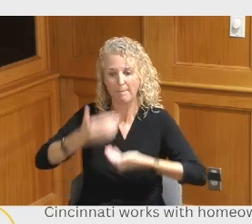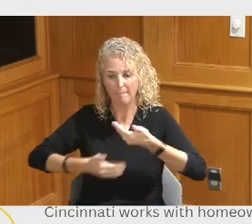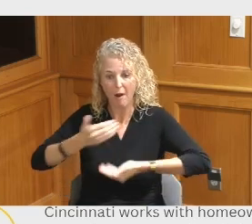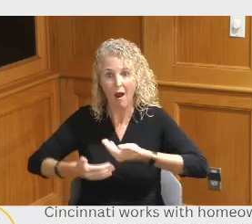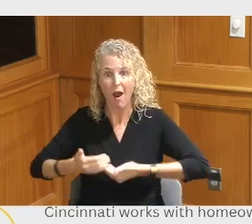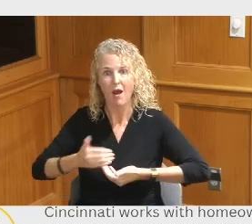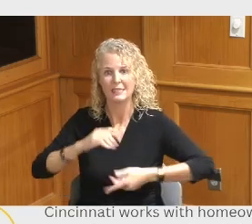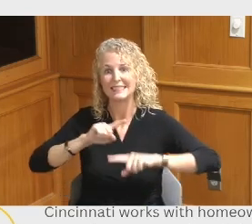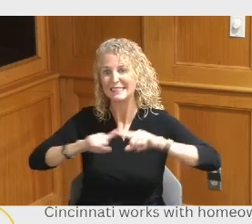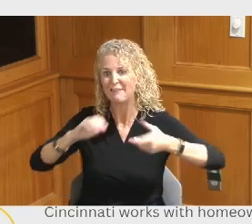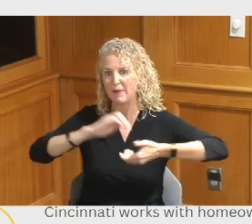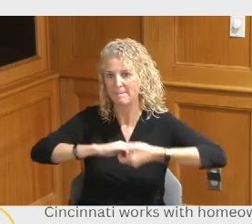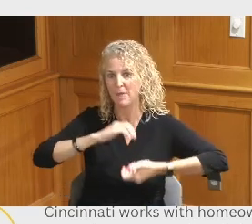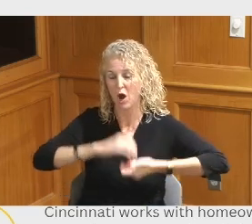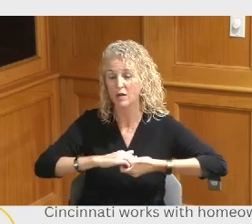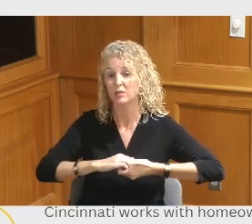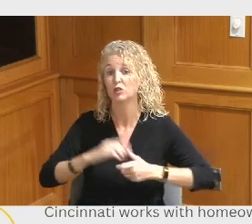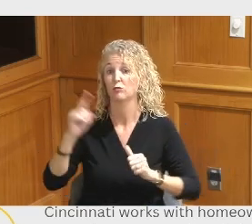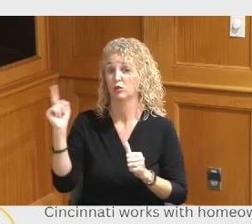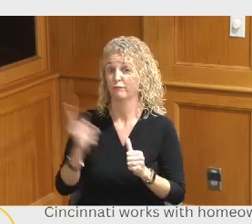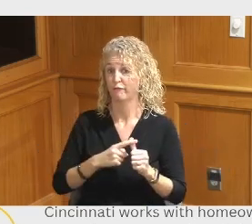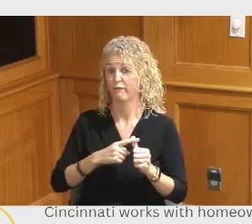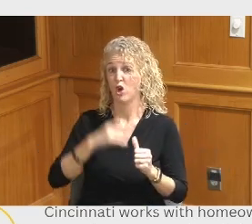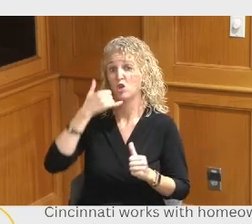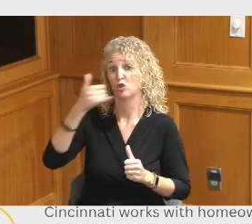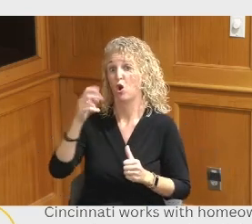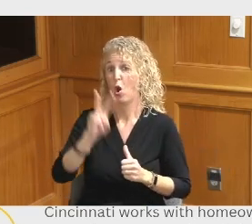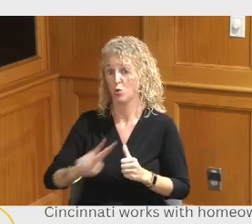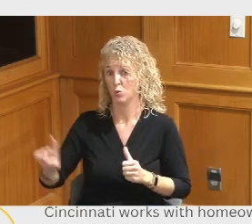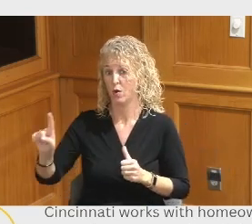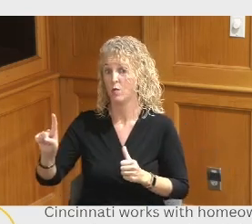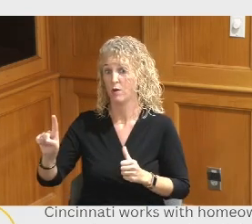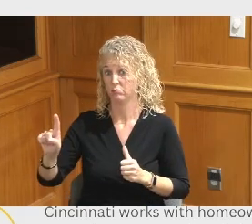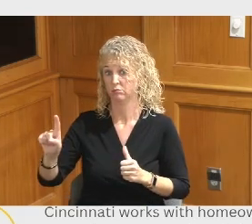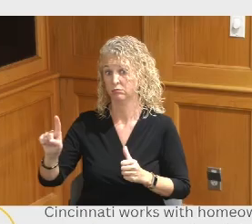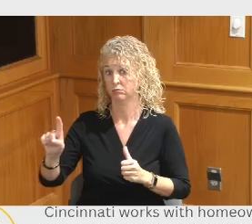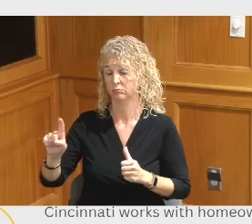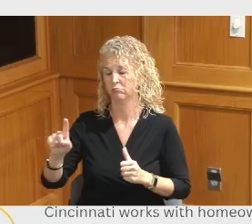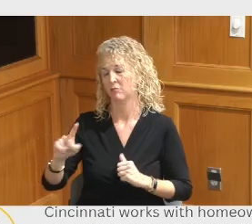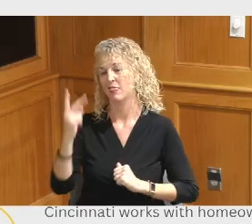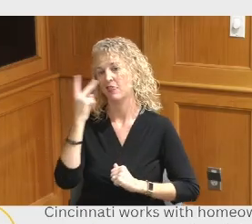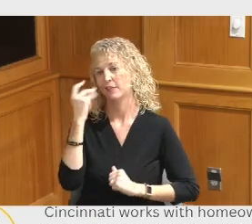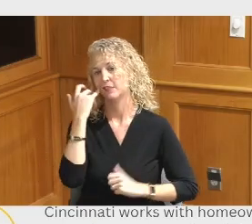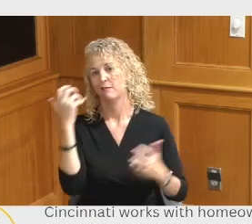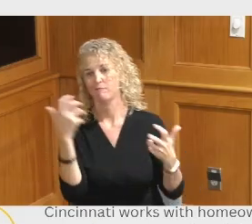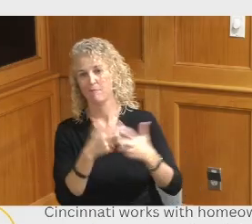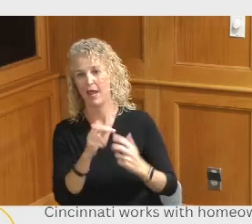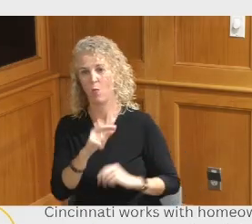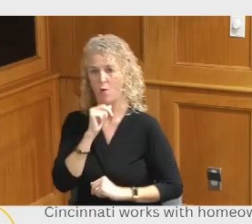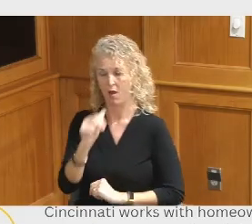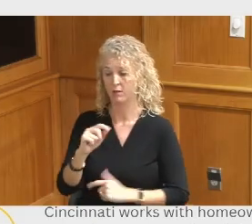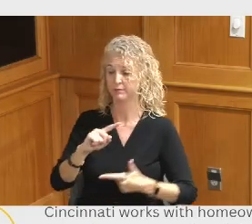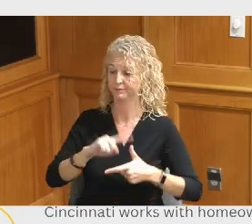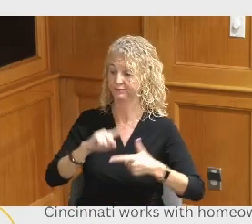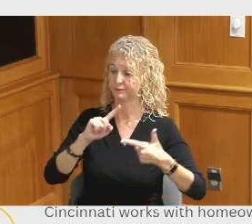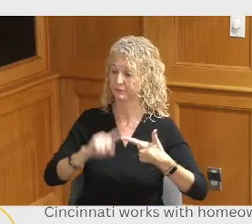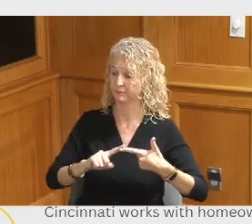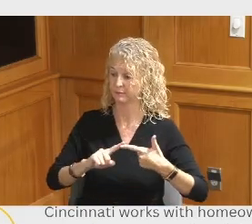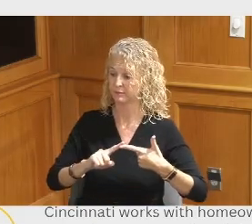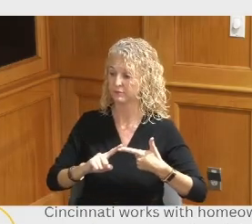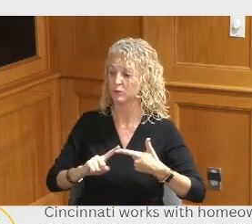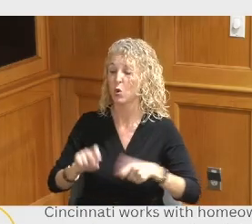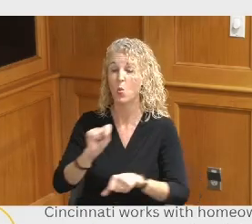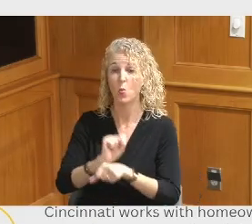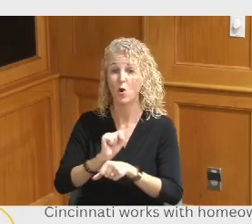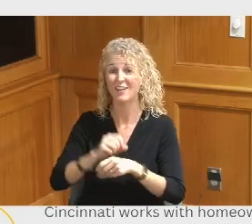homeowners move through the process. But again, calling 211 is the first step. They're determining the basic eligibility. Then working in neighborhoods